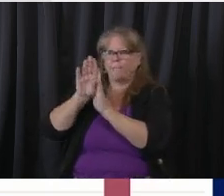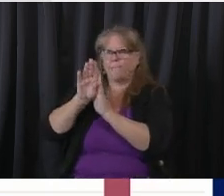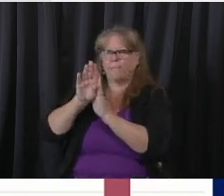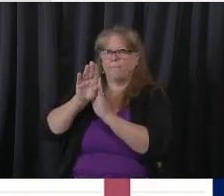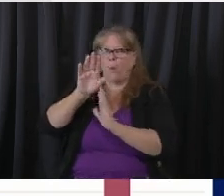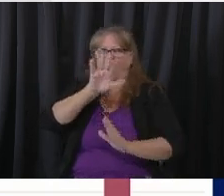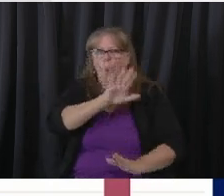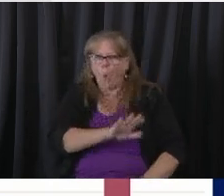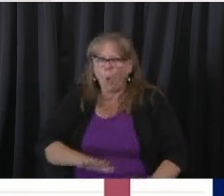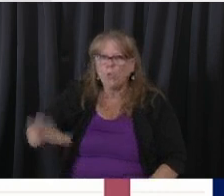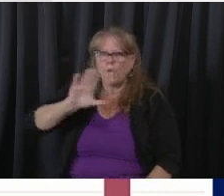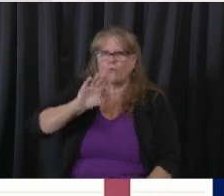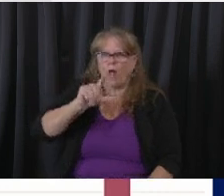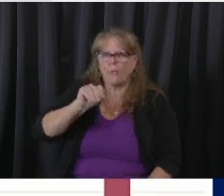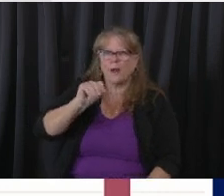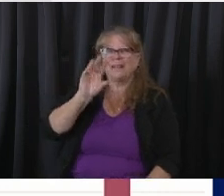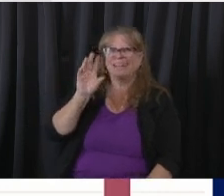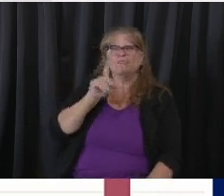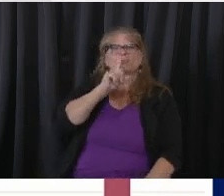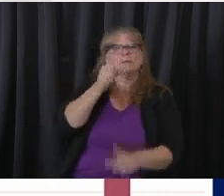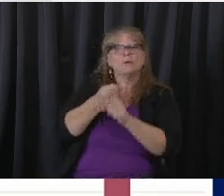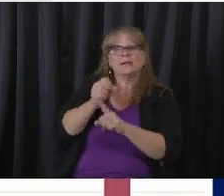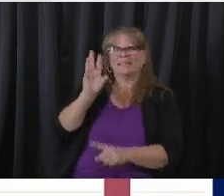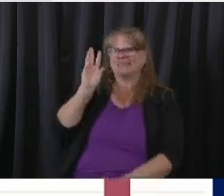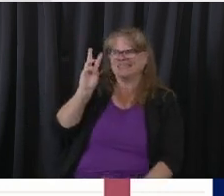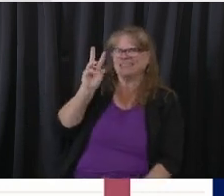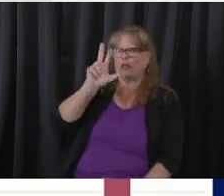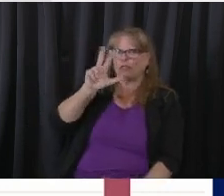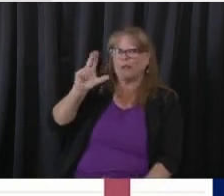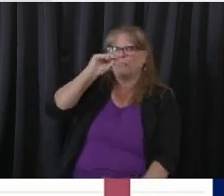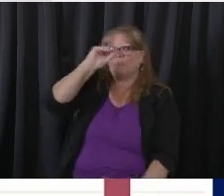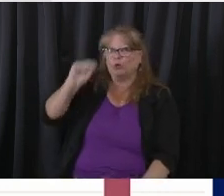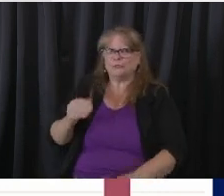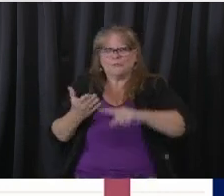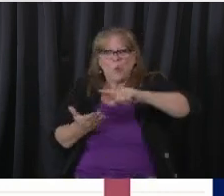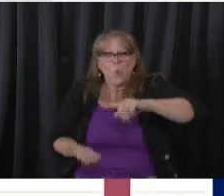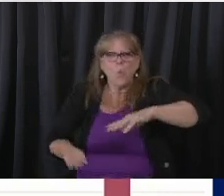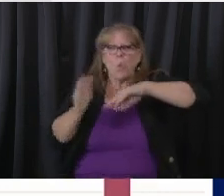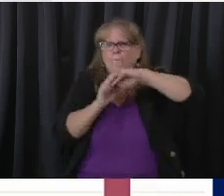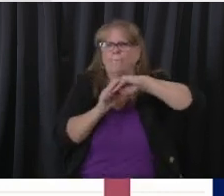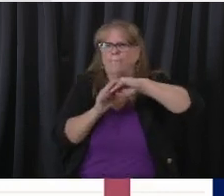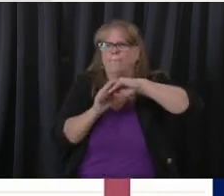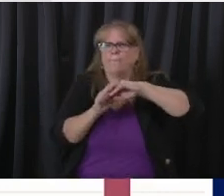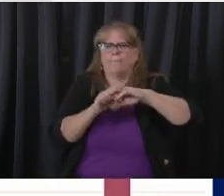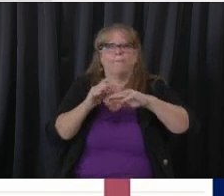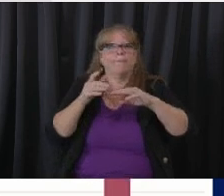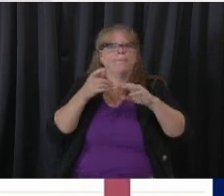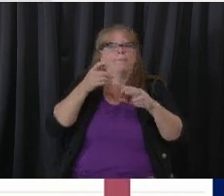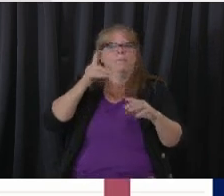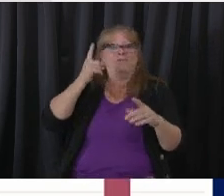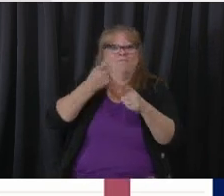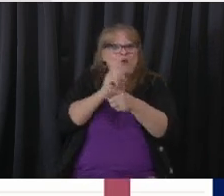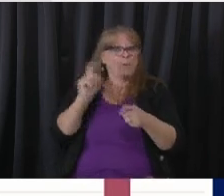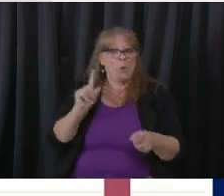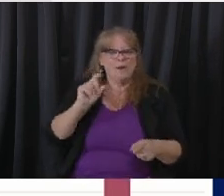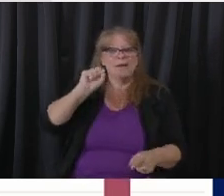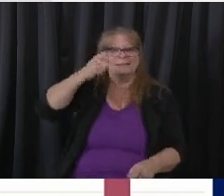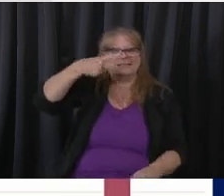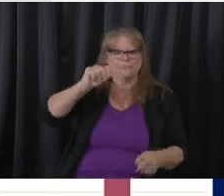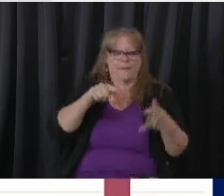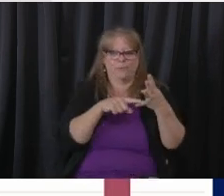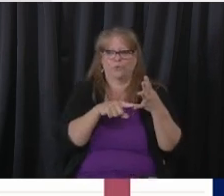a 22% increase 2 weeks ago. And then this past week, if we look at all age groups combined, we